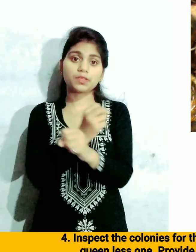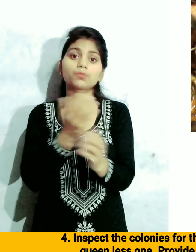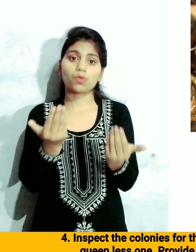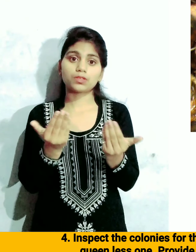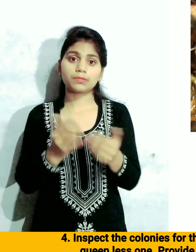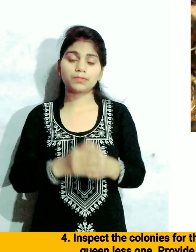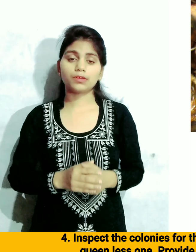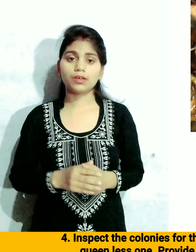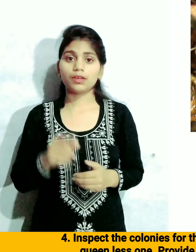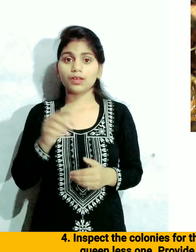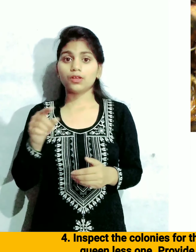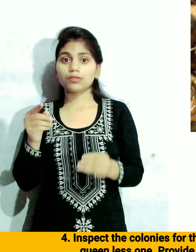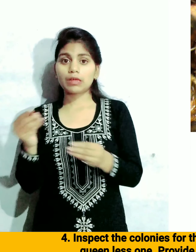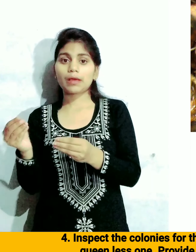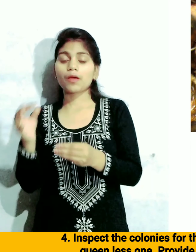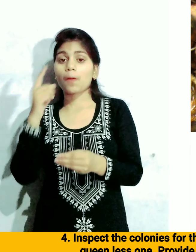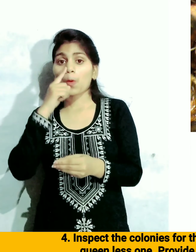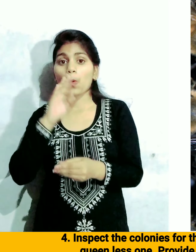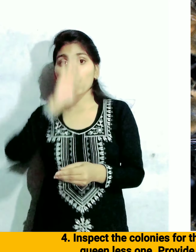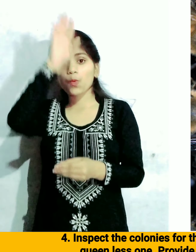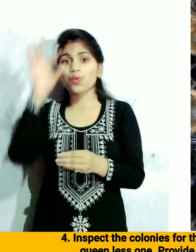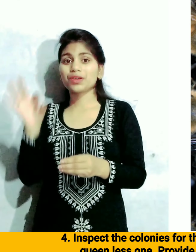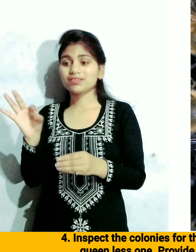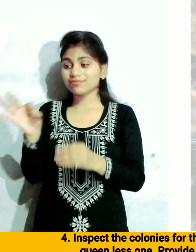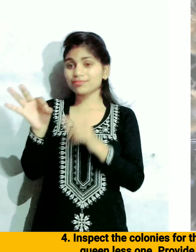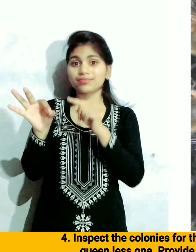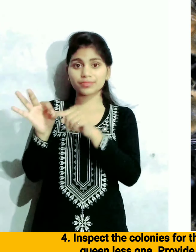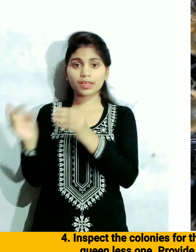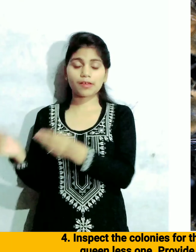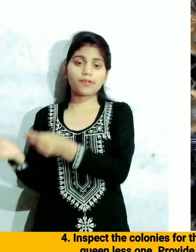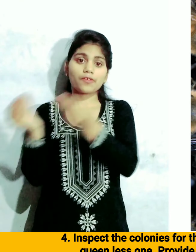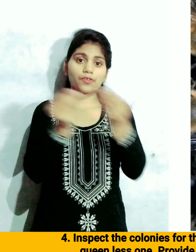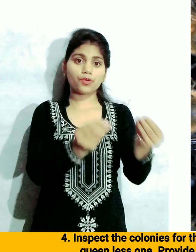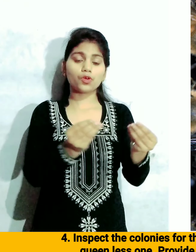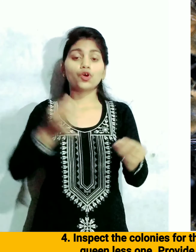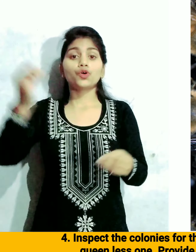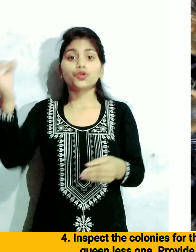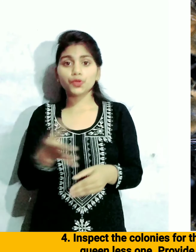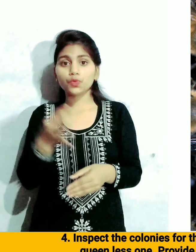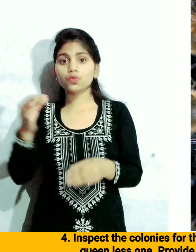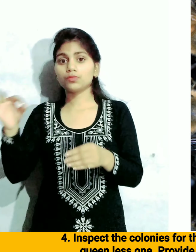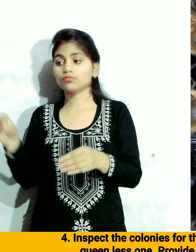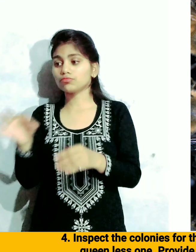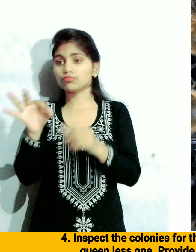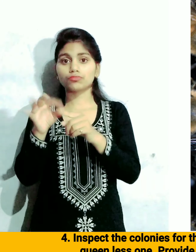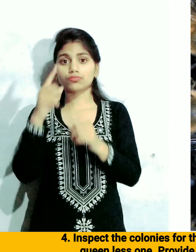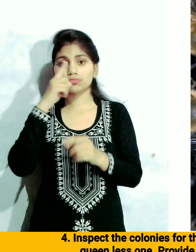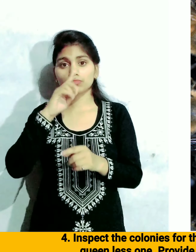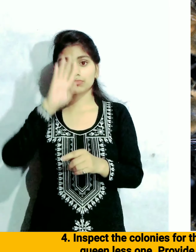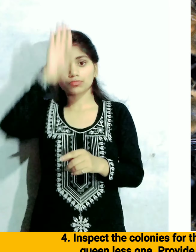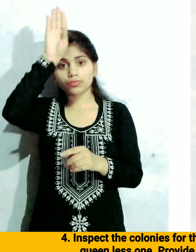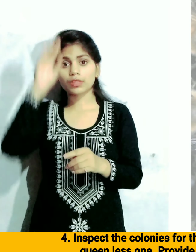Provide mated queen bee or arrange for rearing of new queen bee.